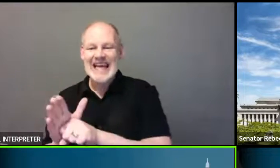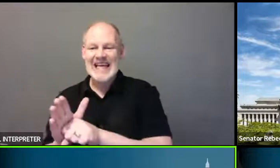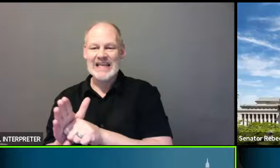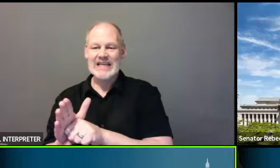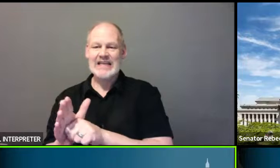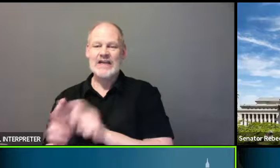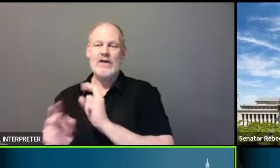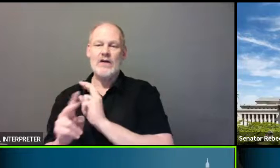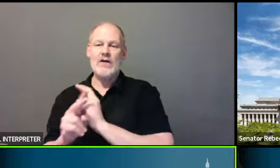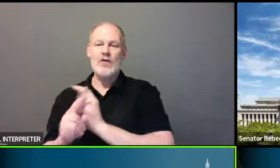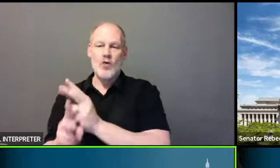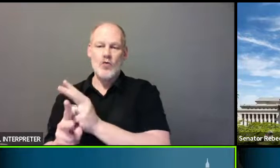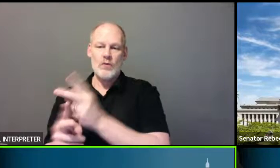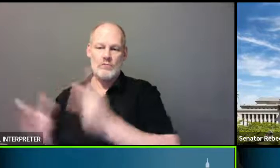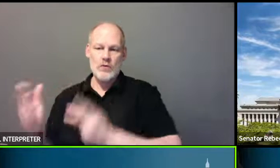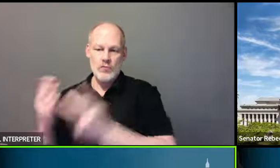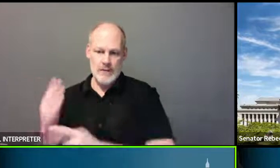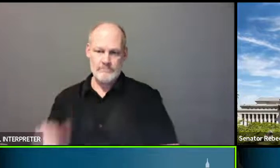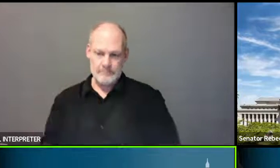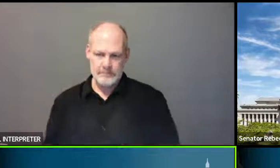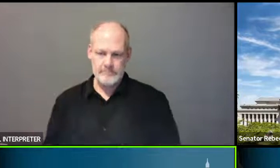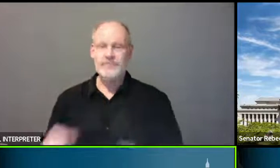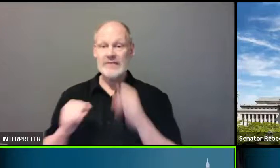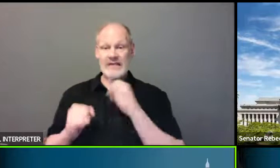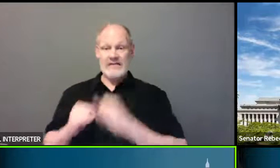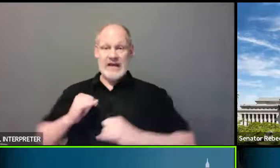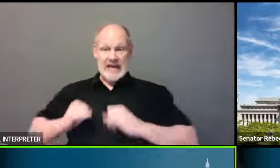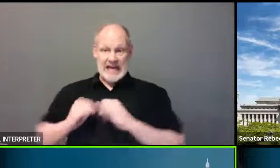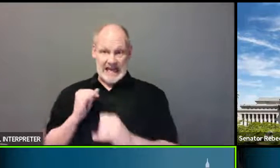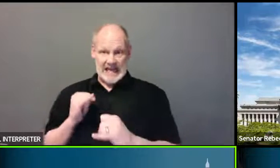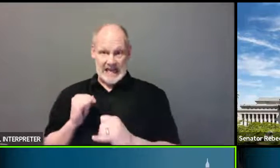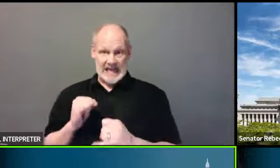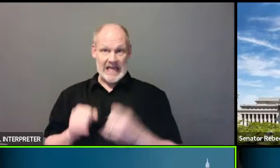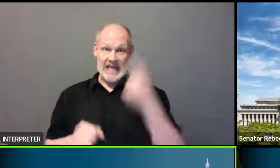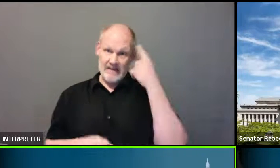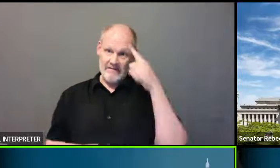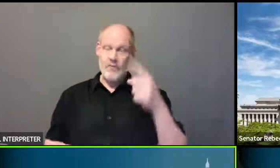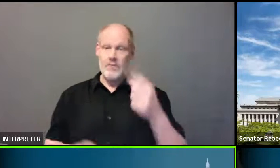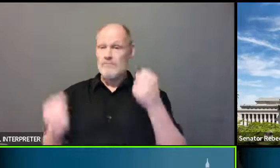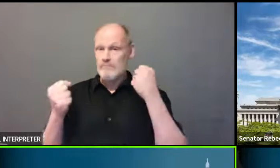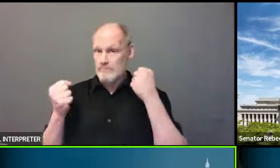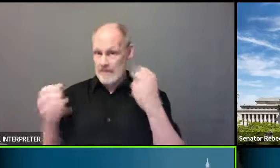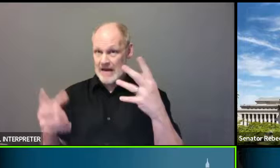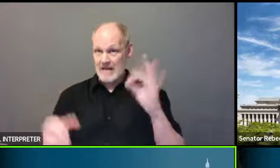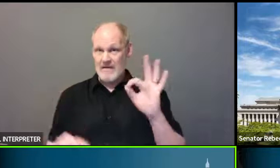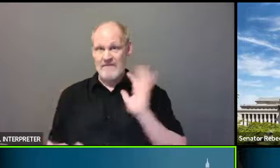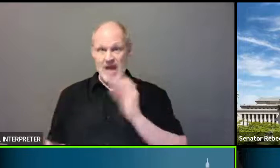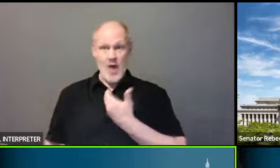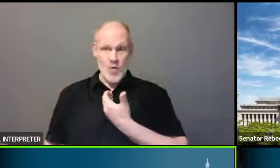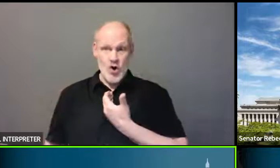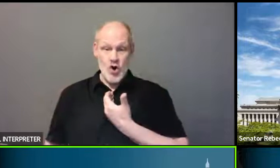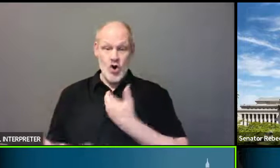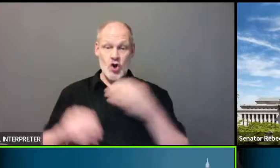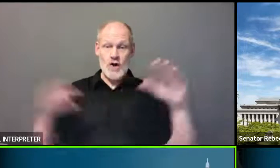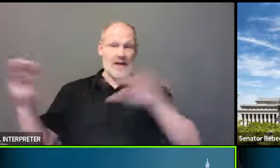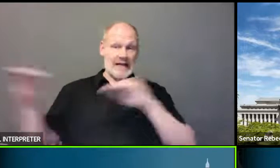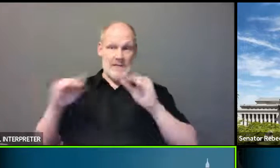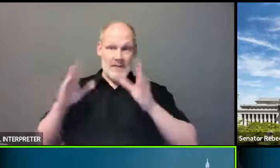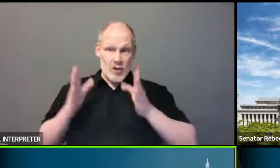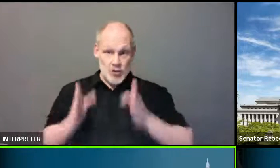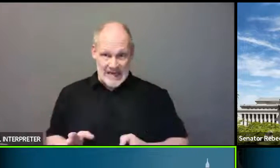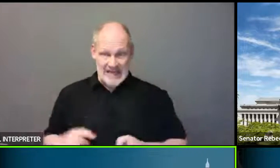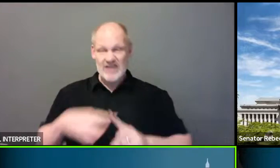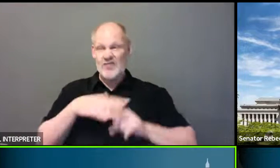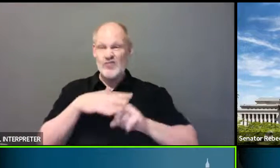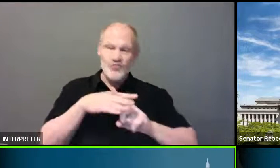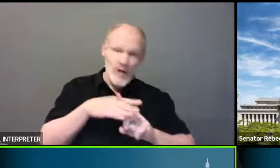then finally, I would say for many of our immigrant and refugee, not all,